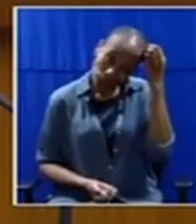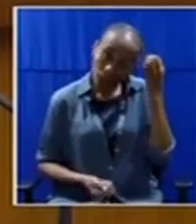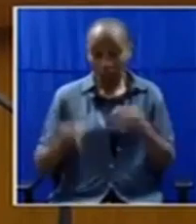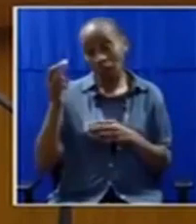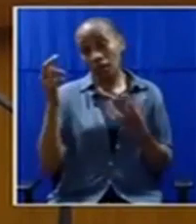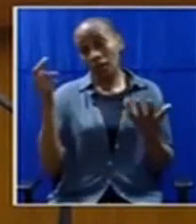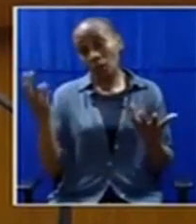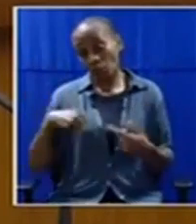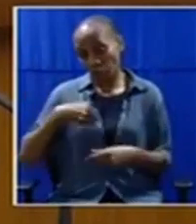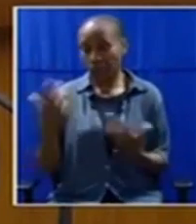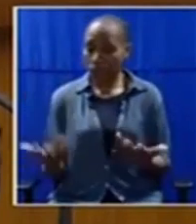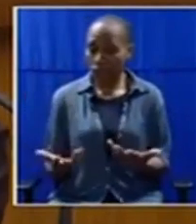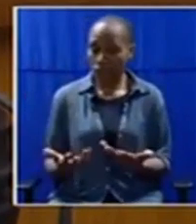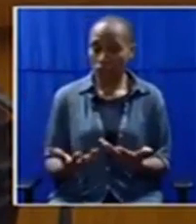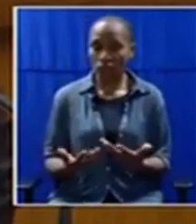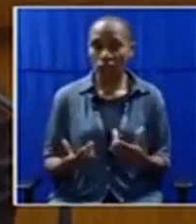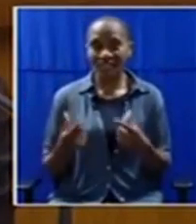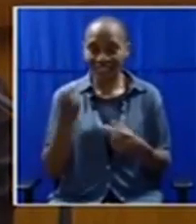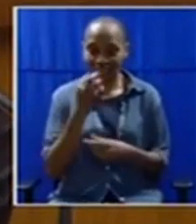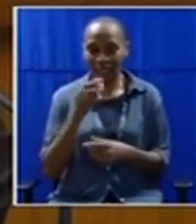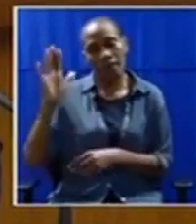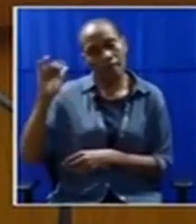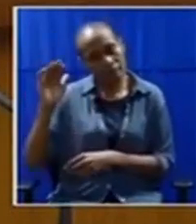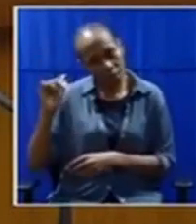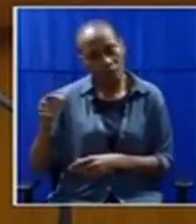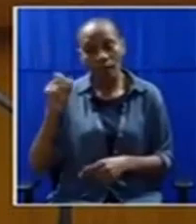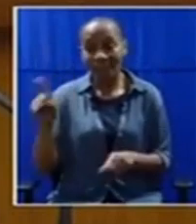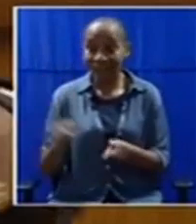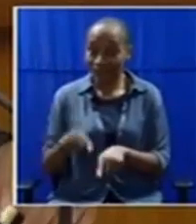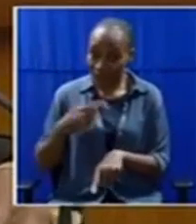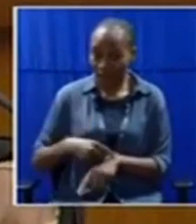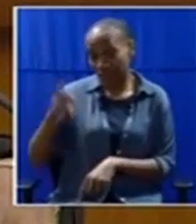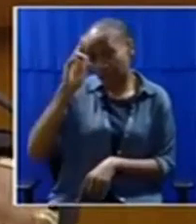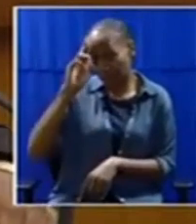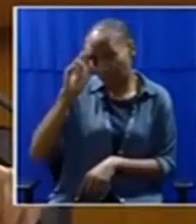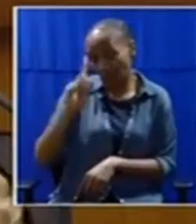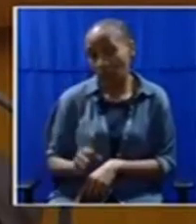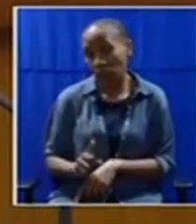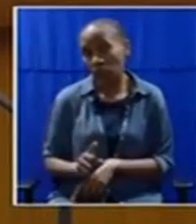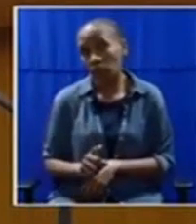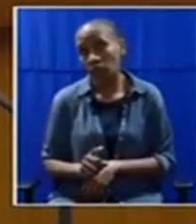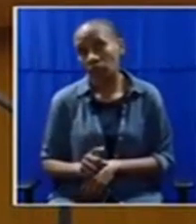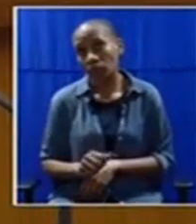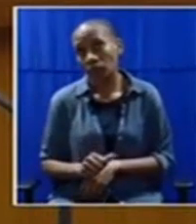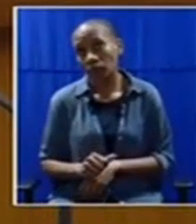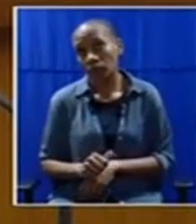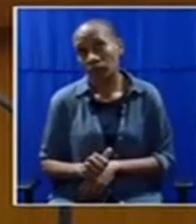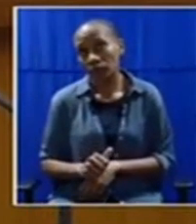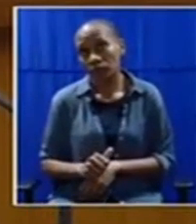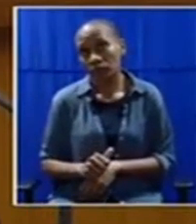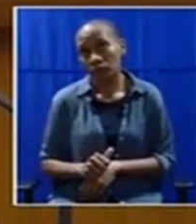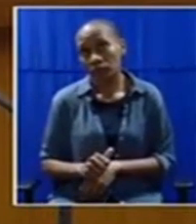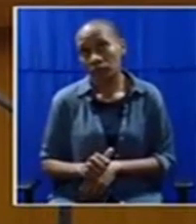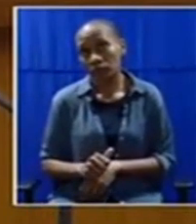sikhumbutane kuloko uye wakusho ke uhulumende lophethwe ngeANC ngamongameli washo ke